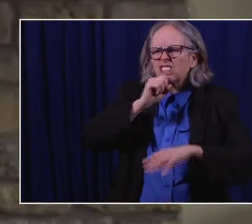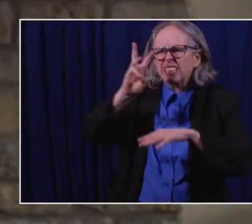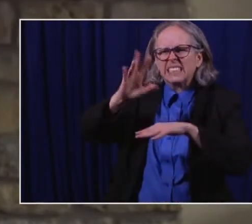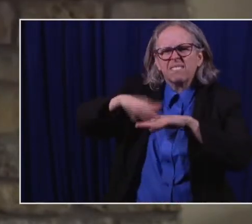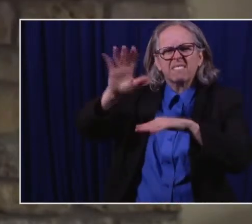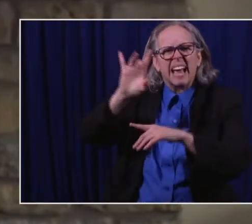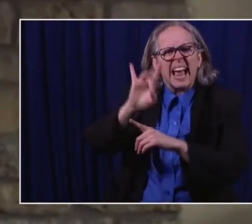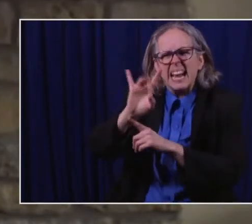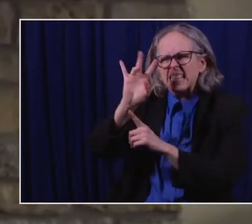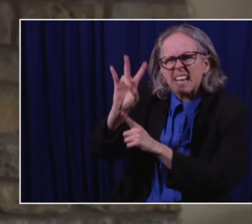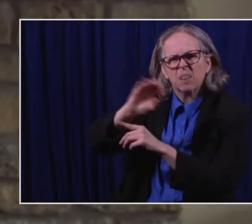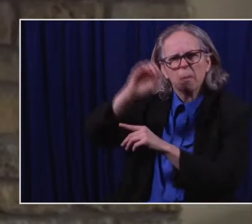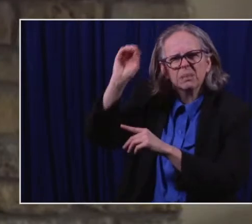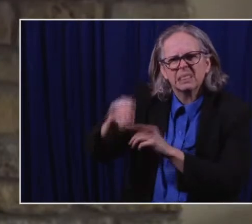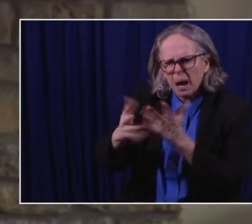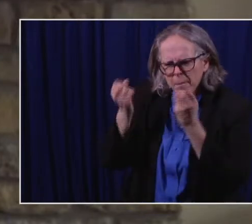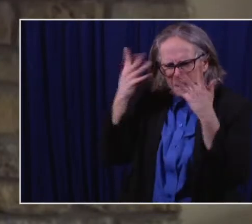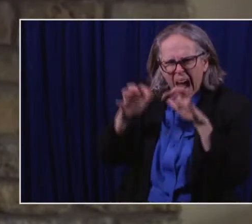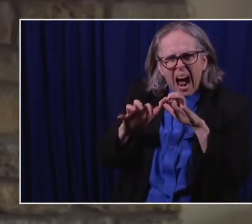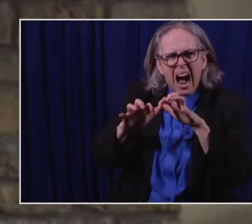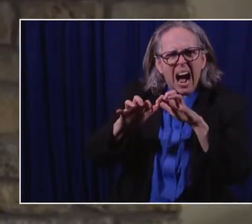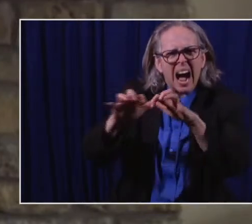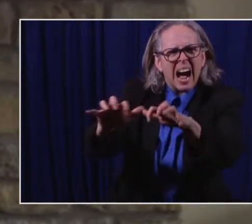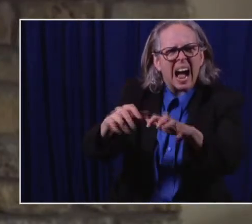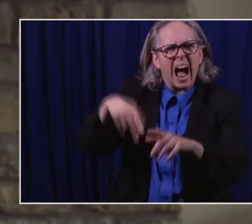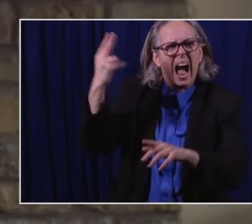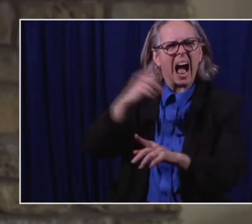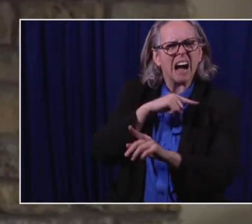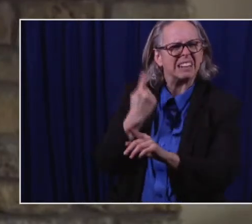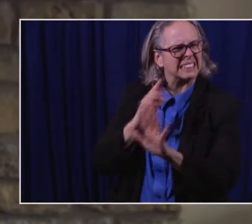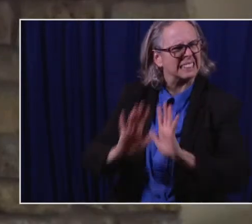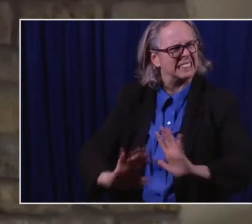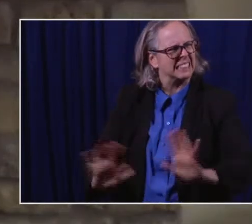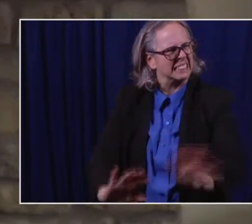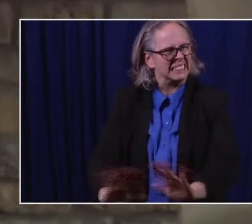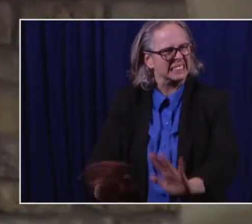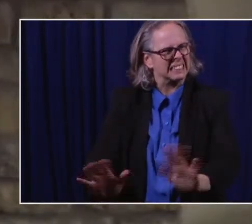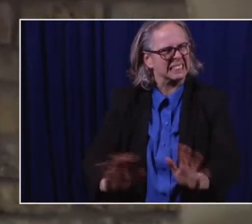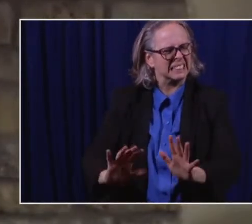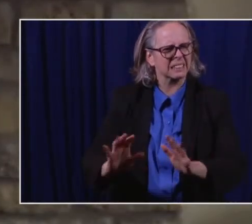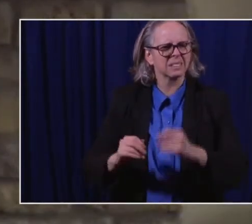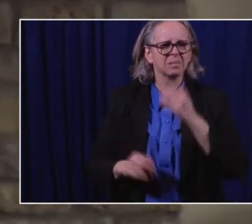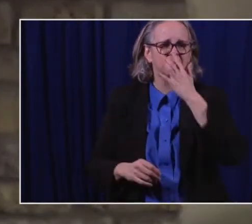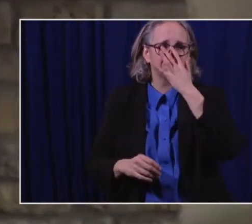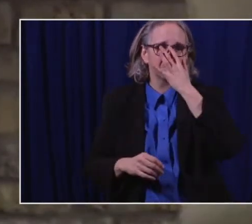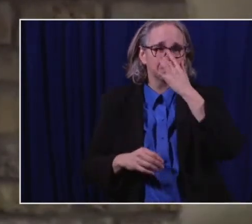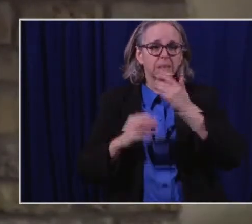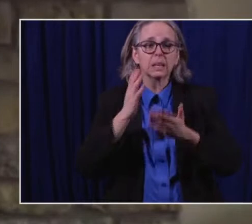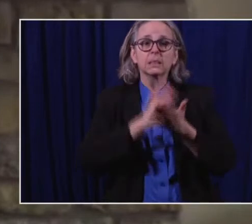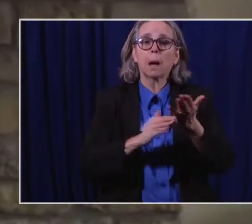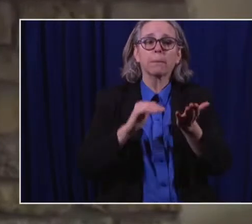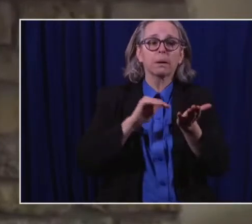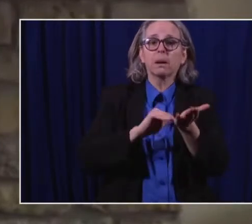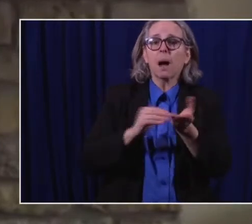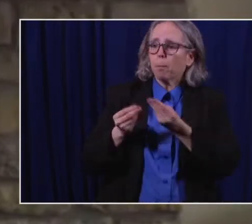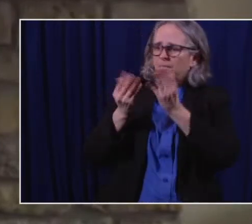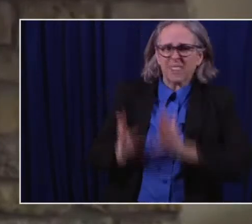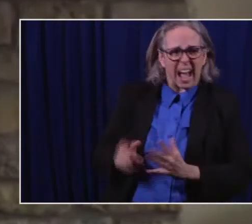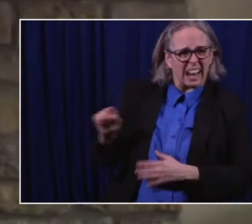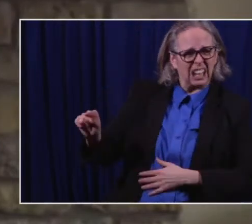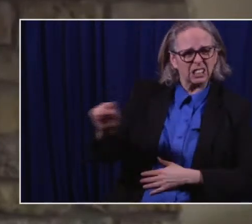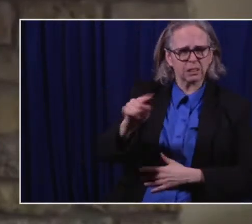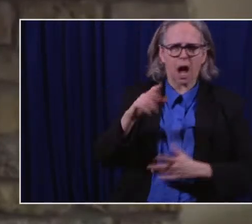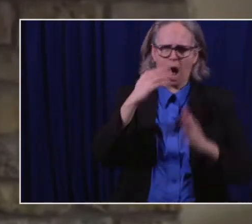providers do is they have their own list, and they have a wait list, and they started with